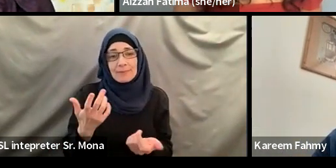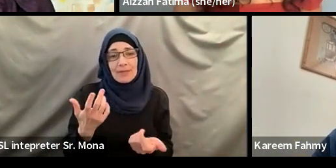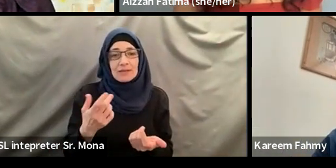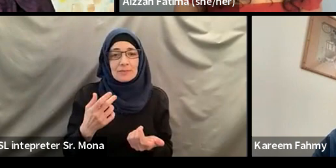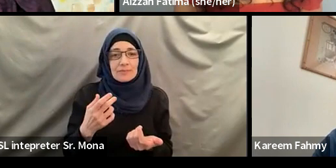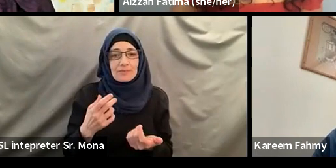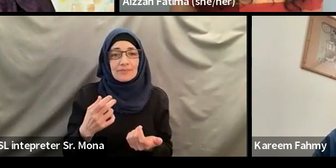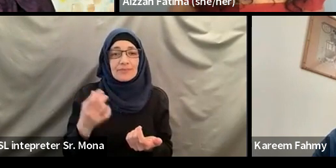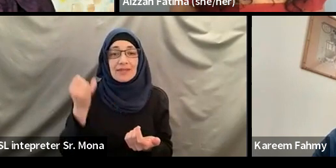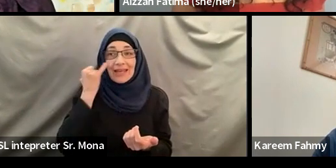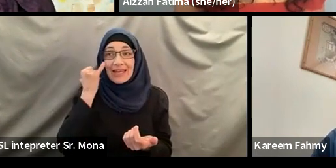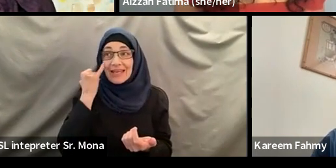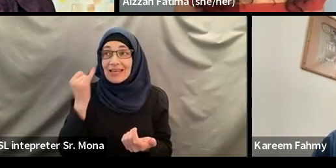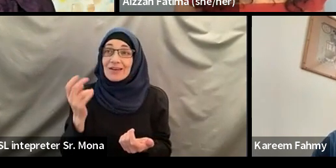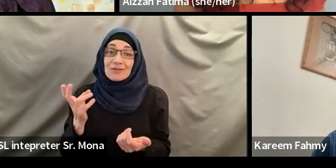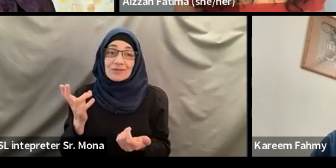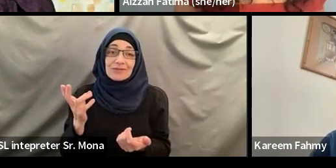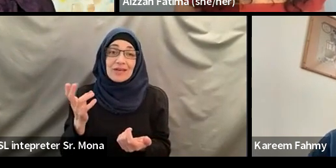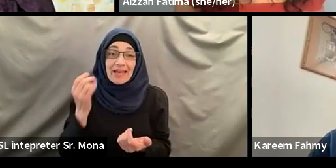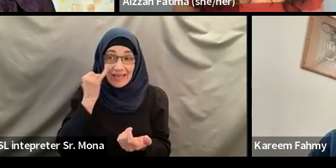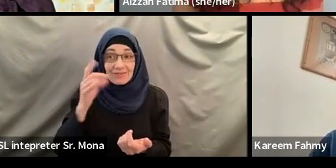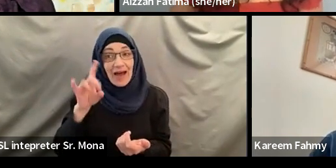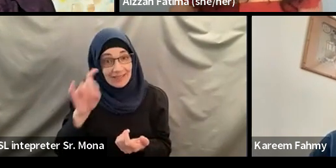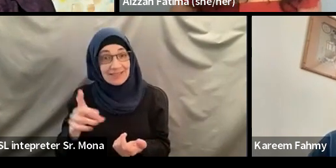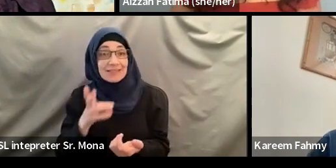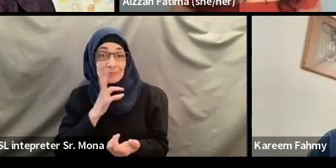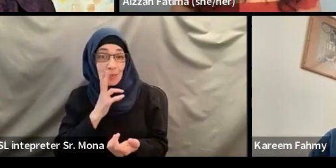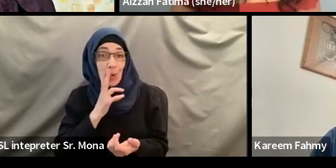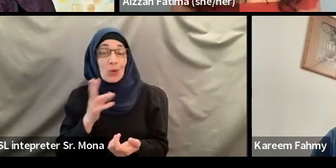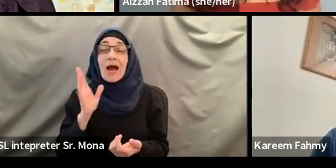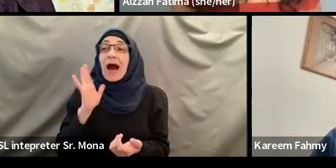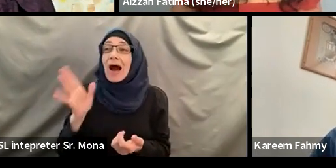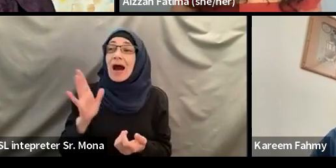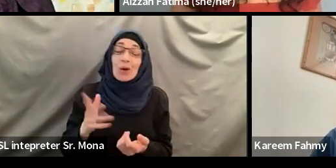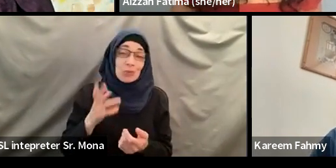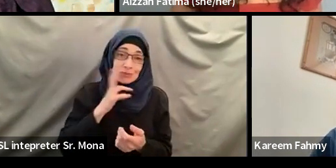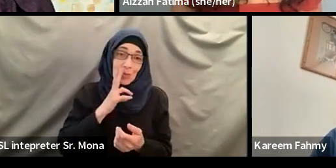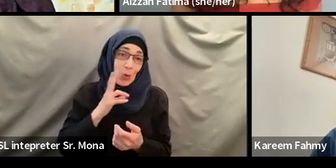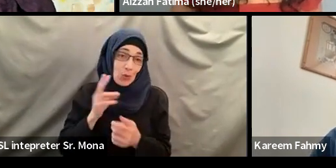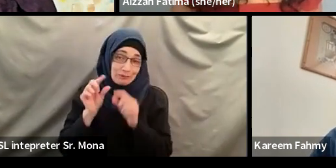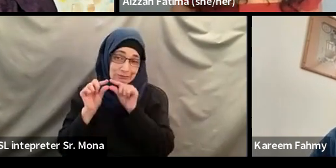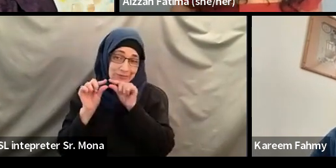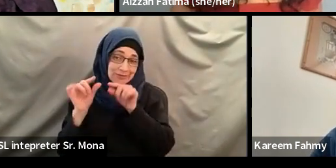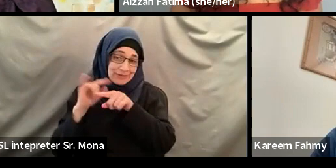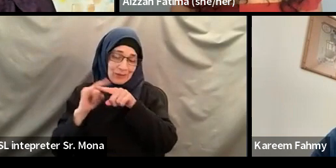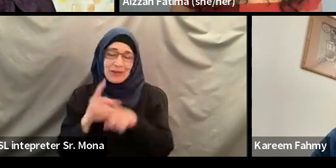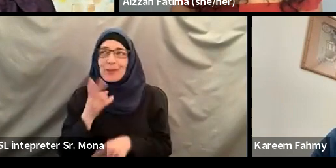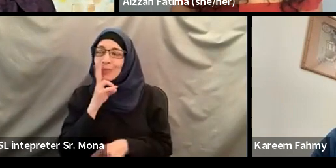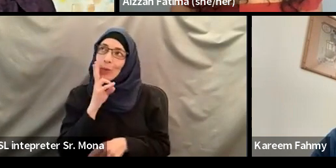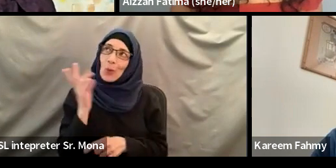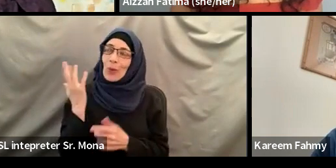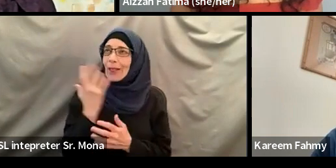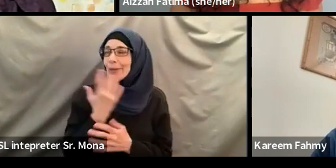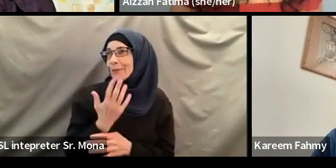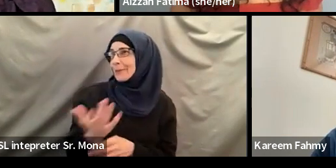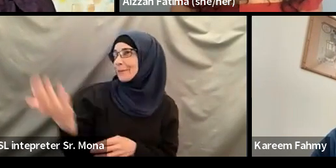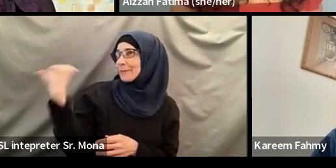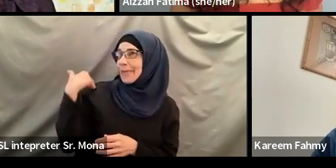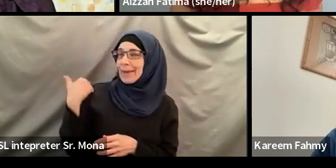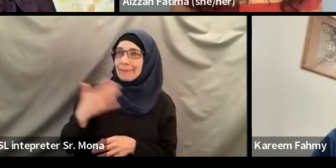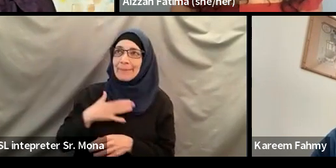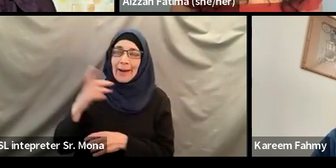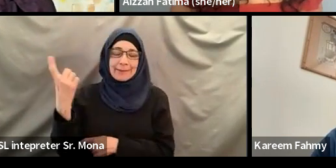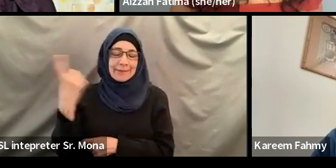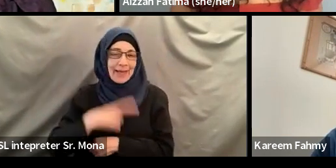smoke, I would start a cigarette right now. Well, back in my day. But it was the first play I ever wrote